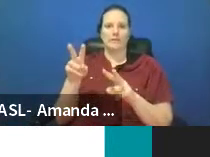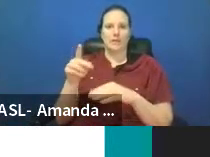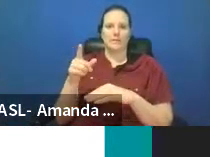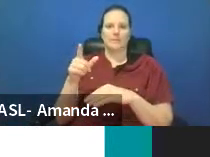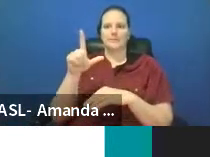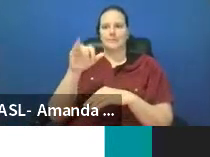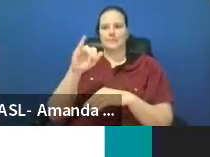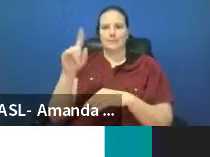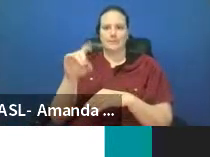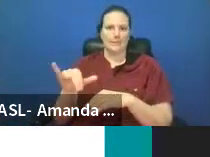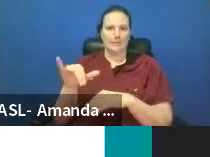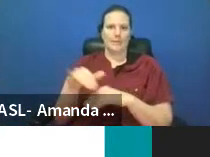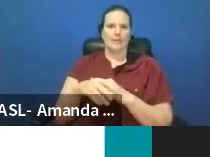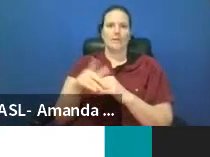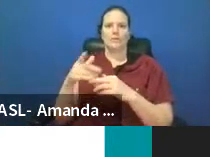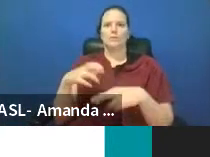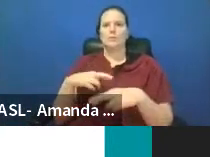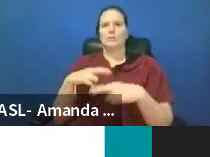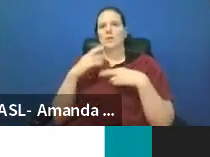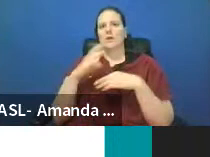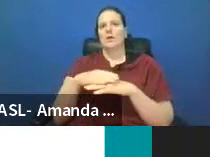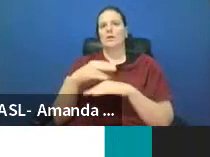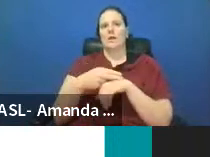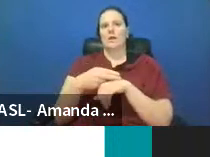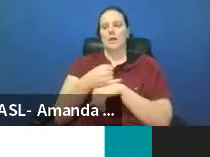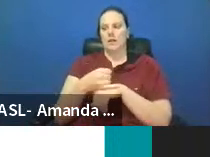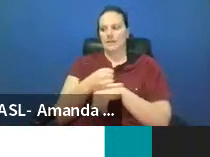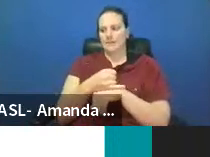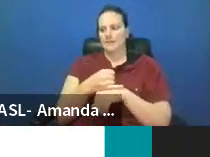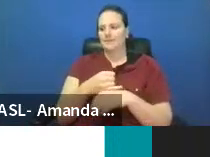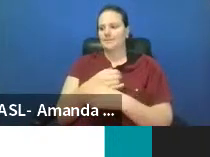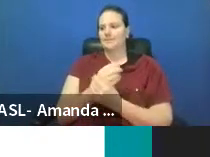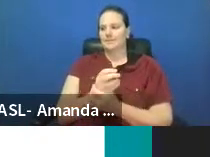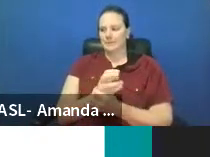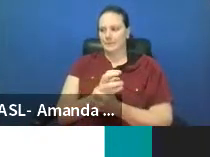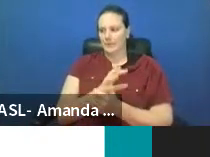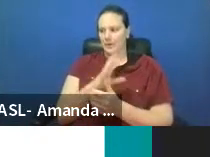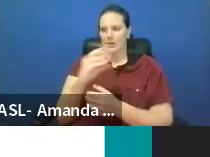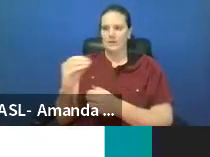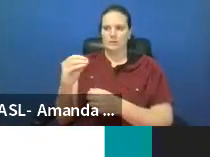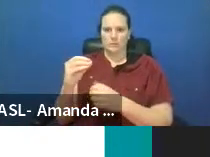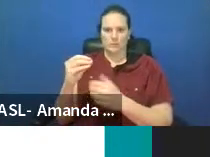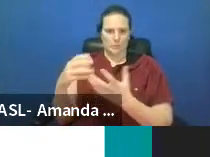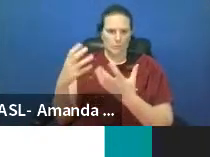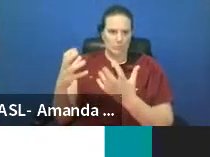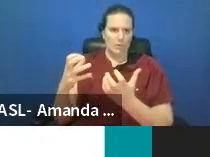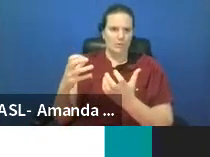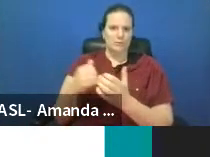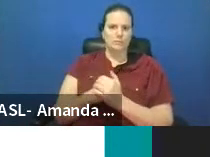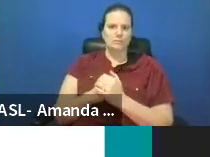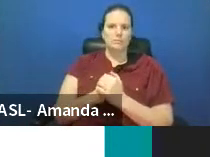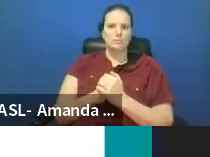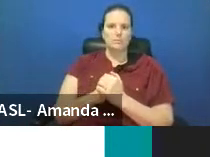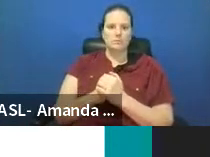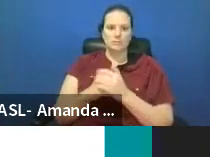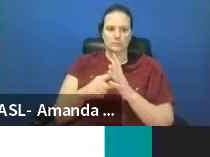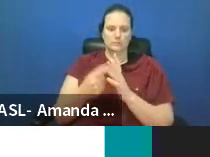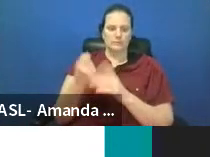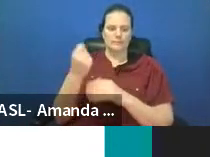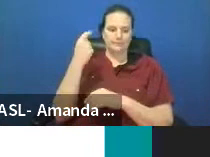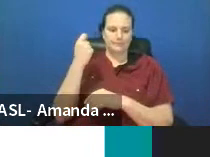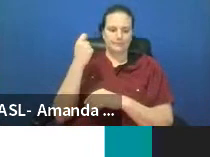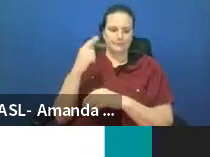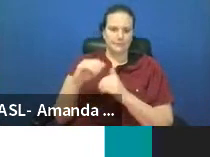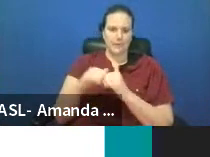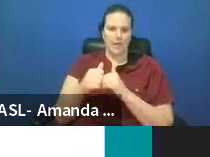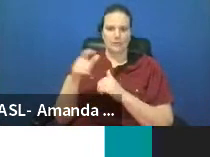Lizzie, who is a resident on Hayden Island. And we wanted to start to understand